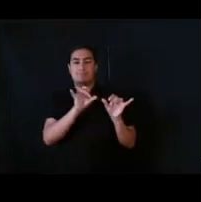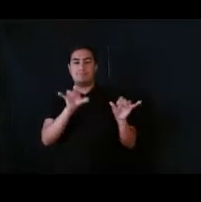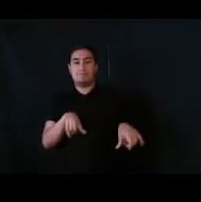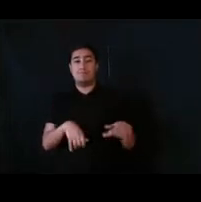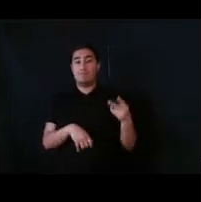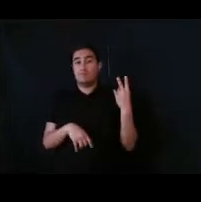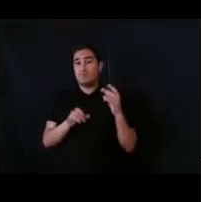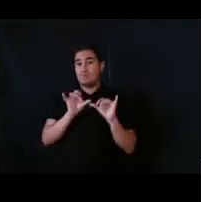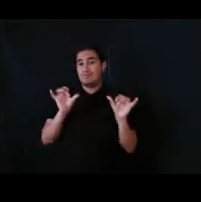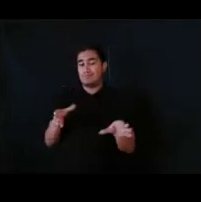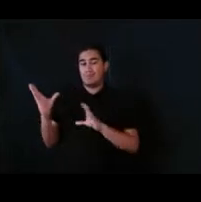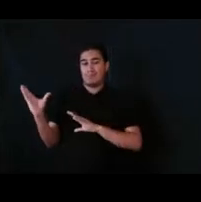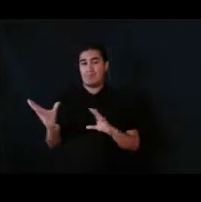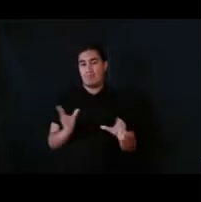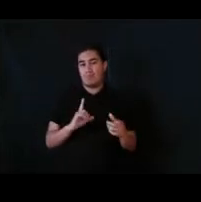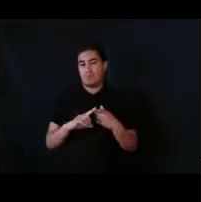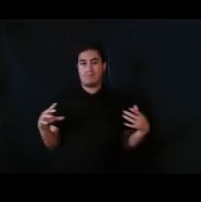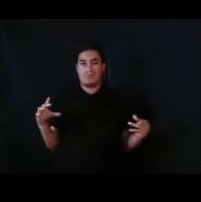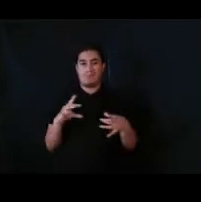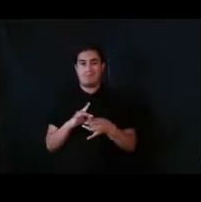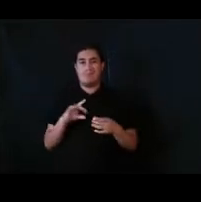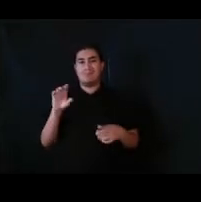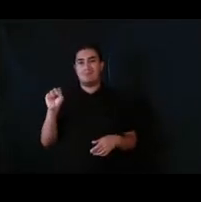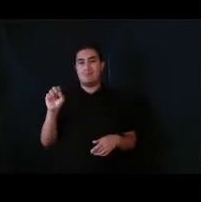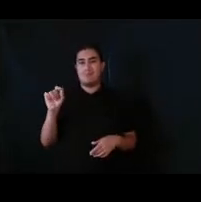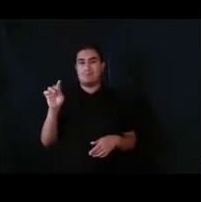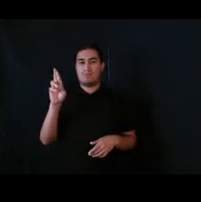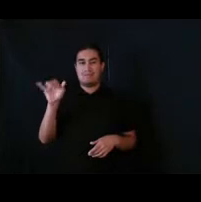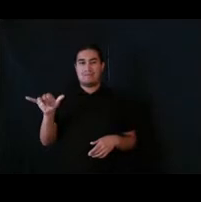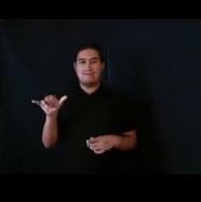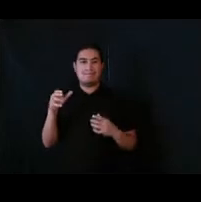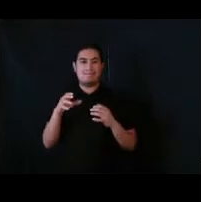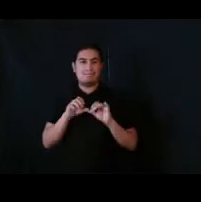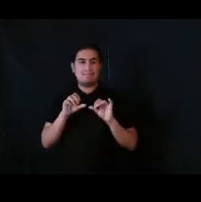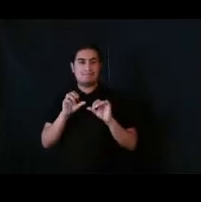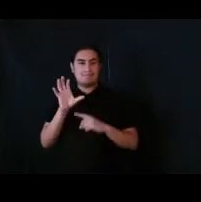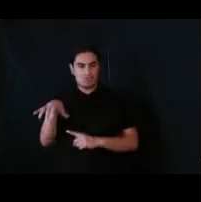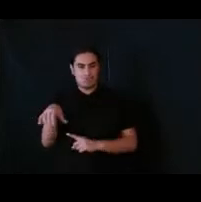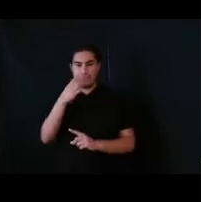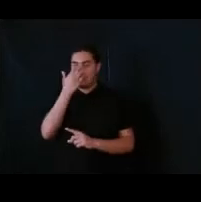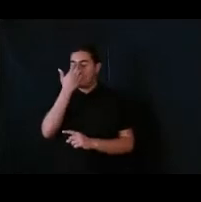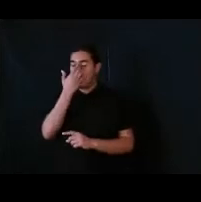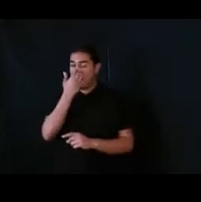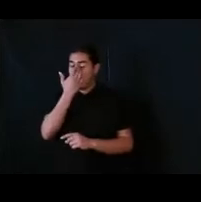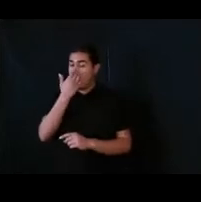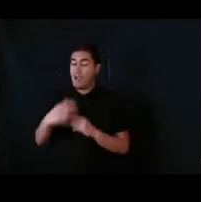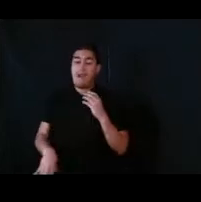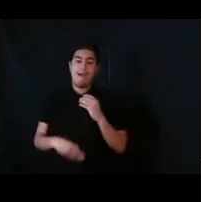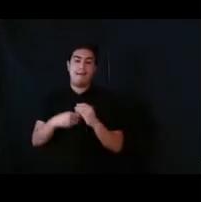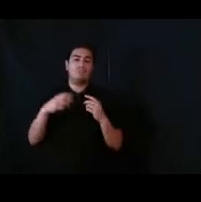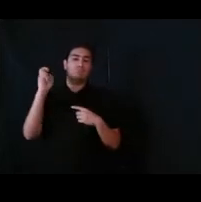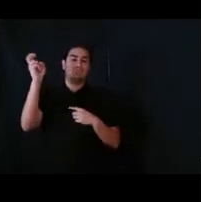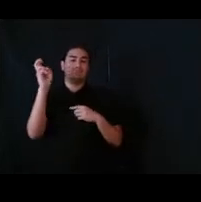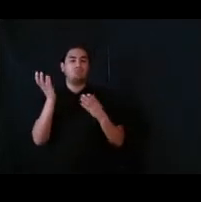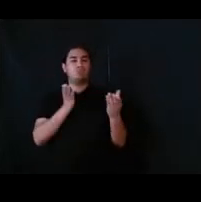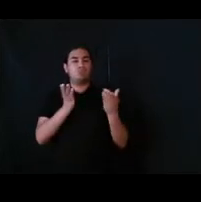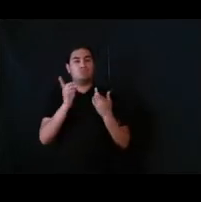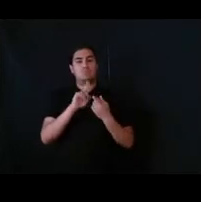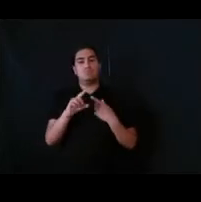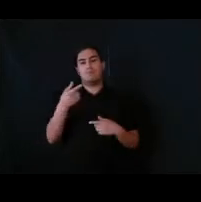planned to connect at the san jose station adding in a regional transit service connections to